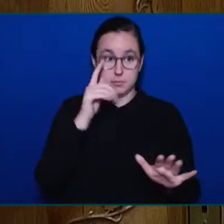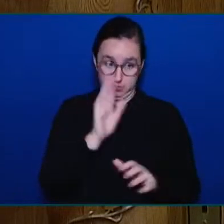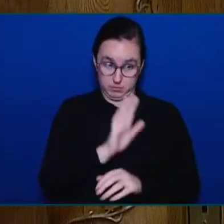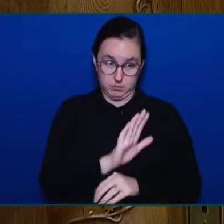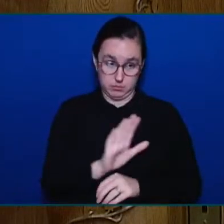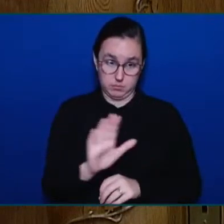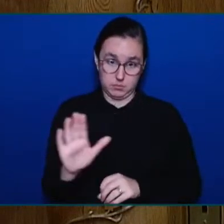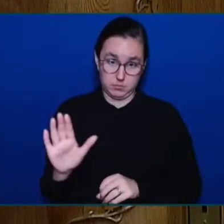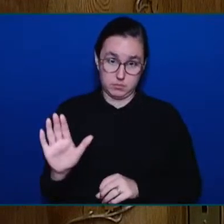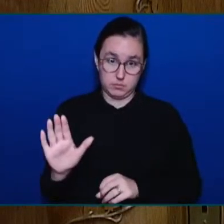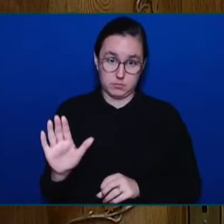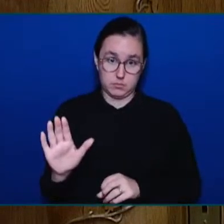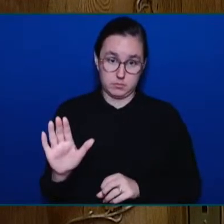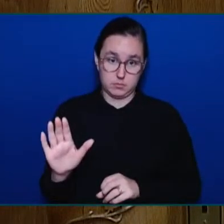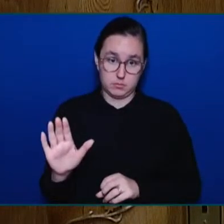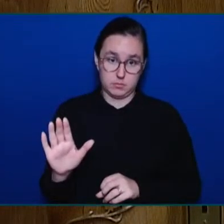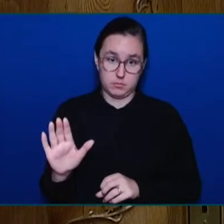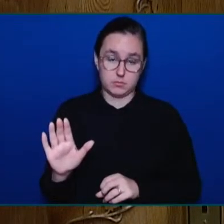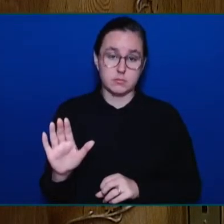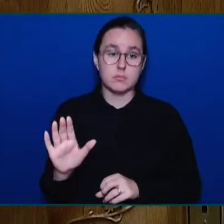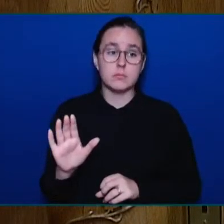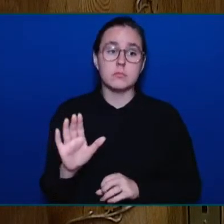shh, members,